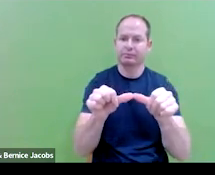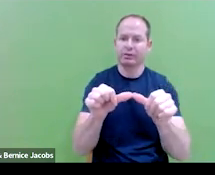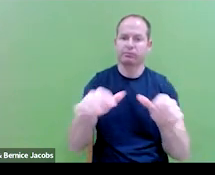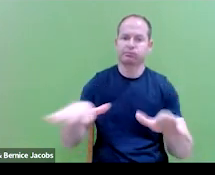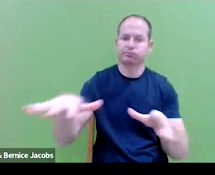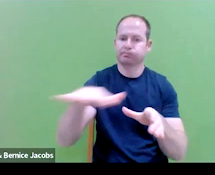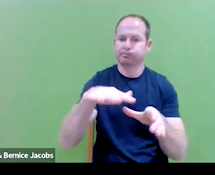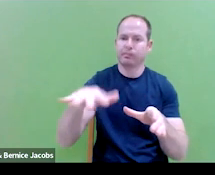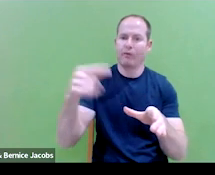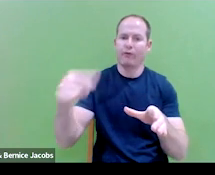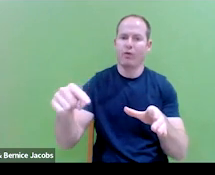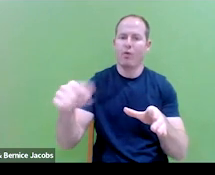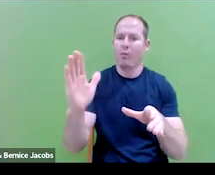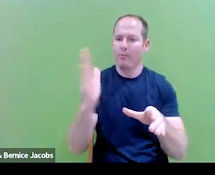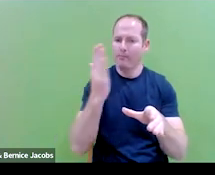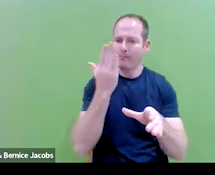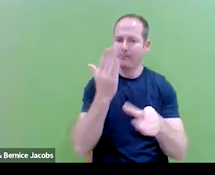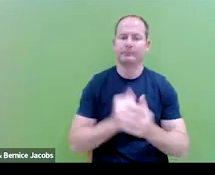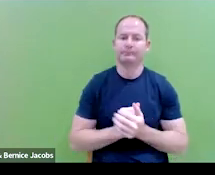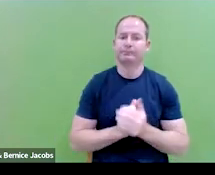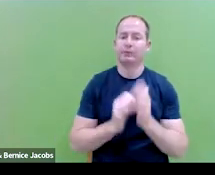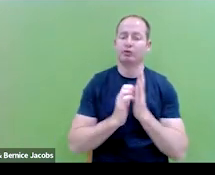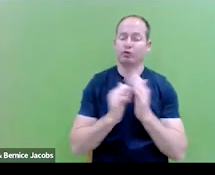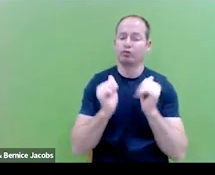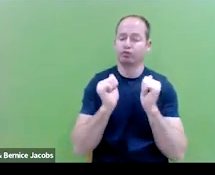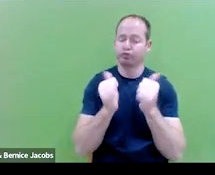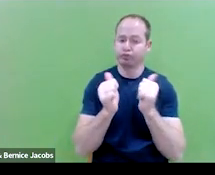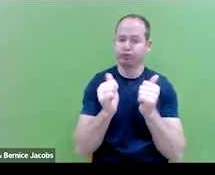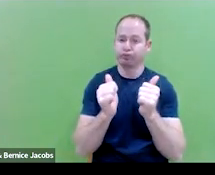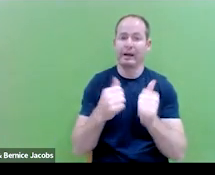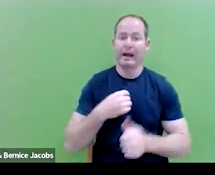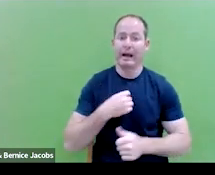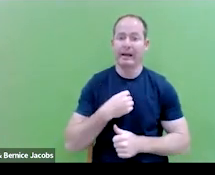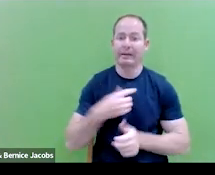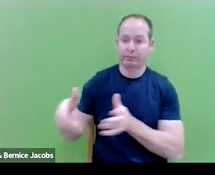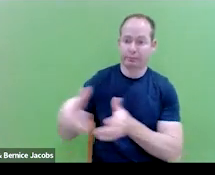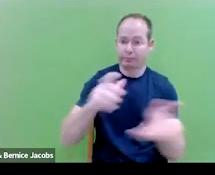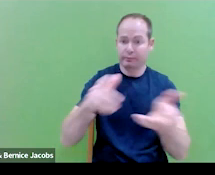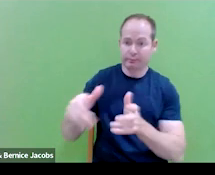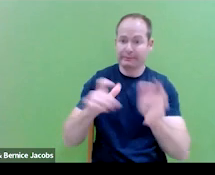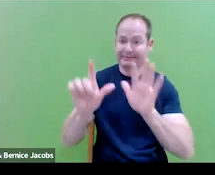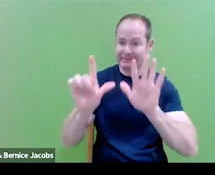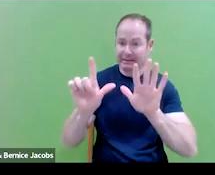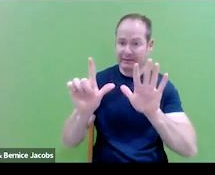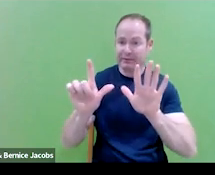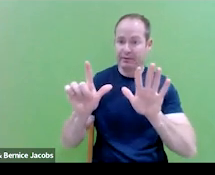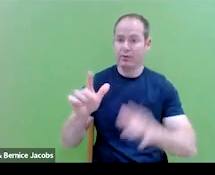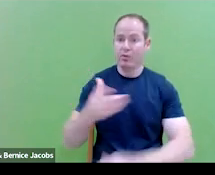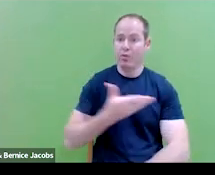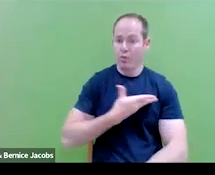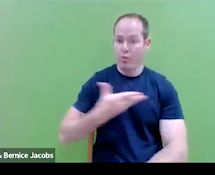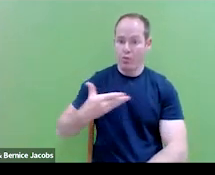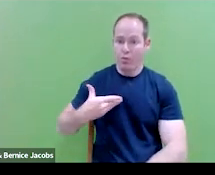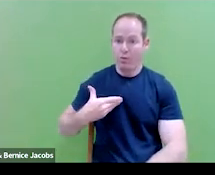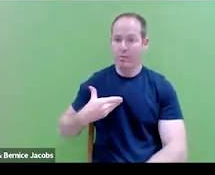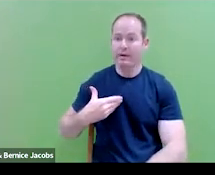So this is, I love this example of, I was at the Sevens rugby and I could read a woman's texts 2 rows